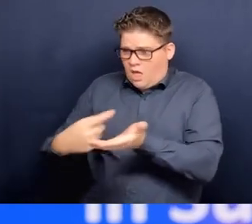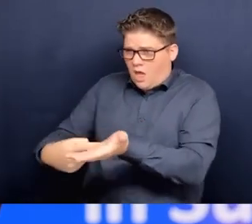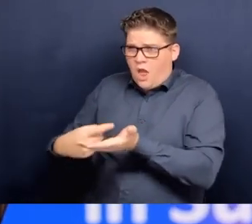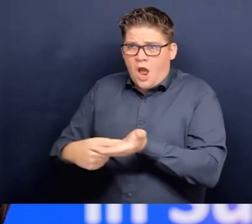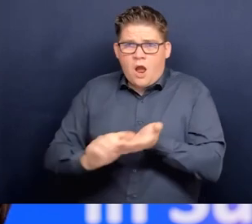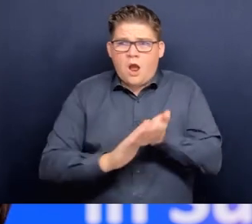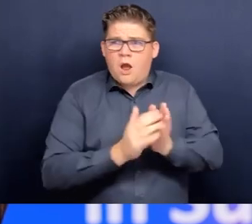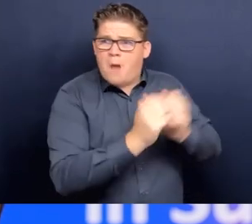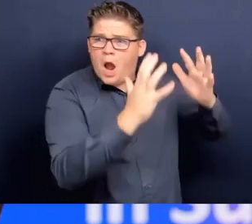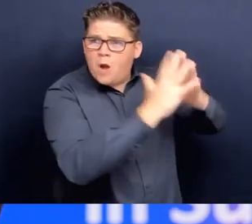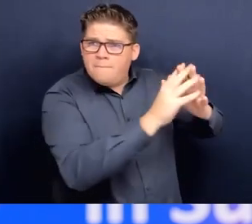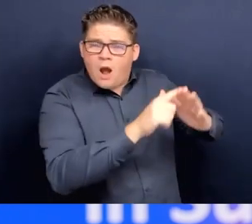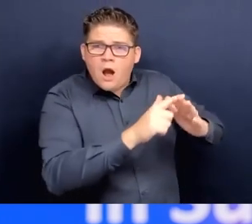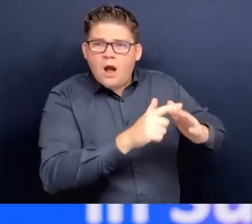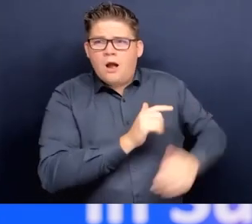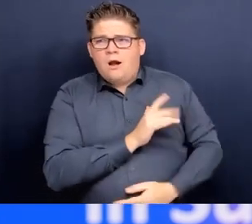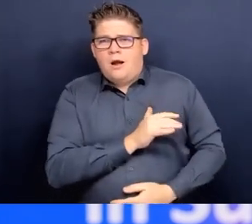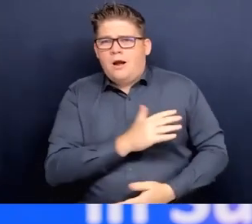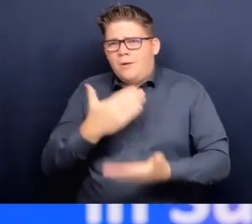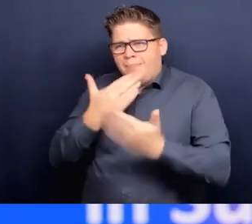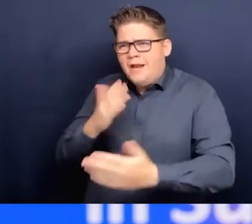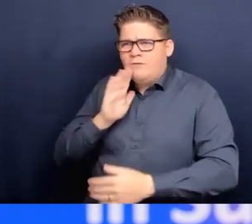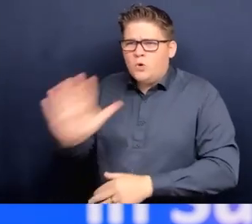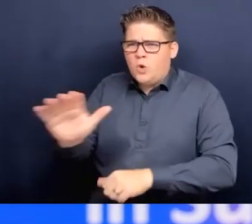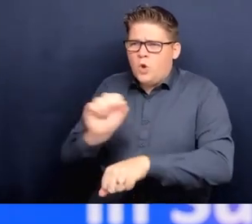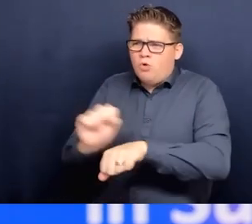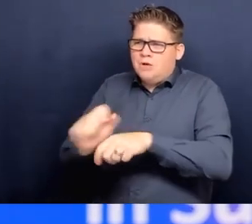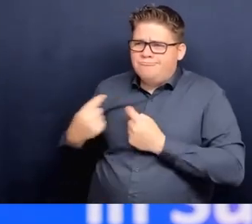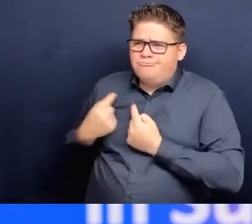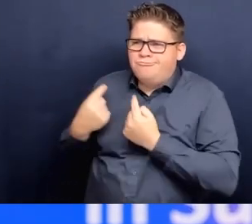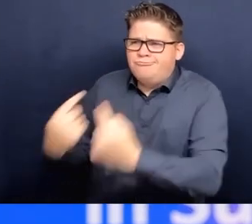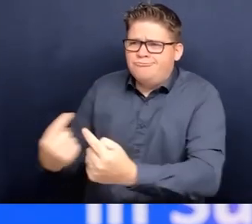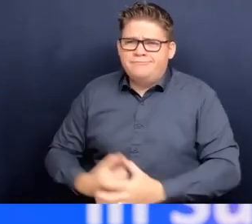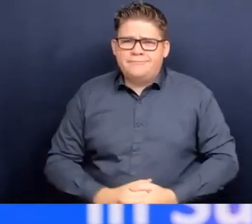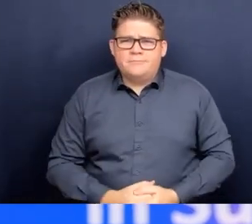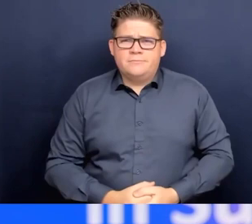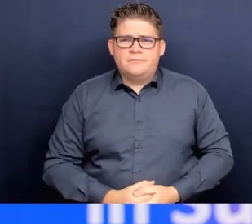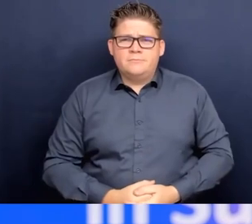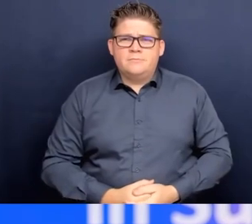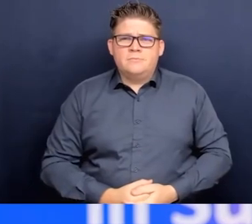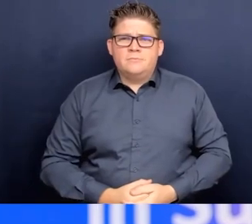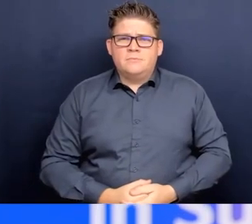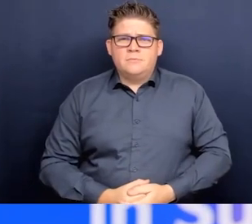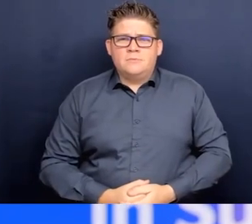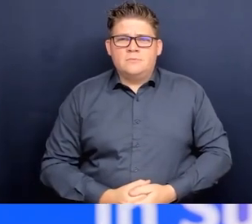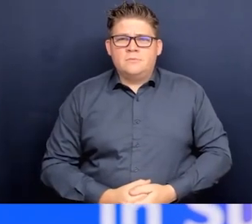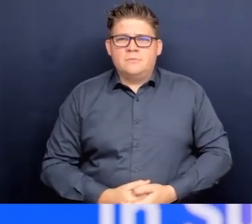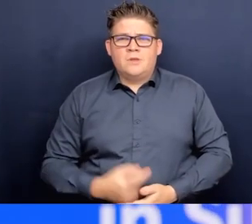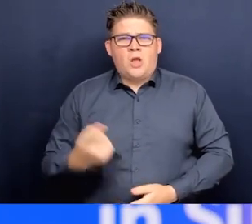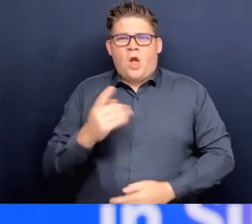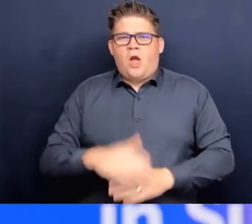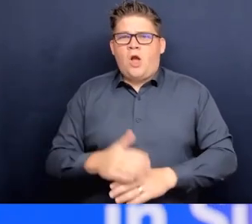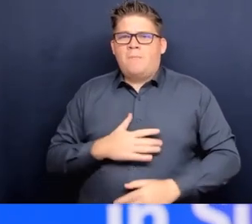this, and you're riding in Burnaby, so there you go. It's wonderful, and thank Minister Ann Kang for her exceptional